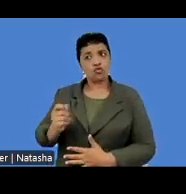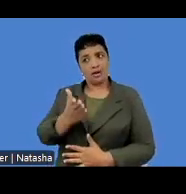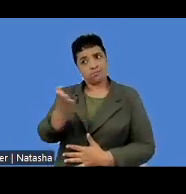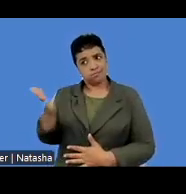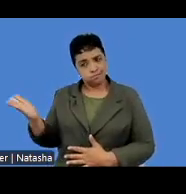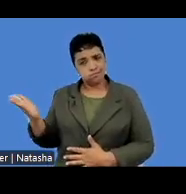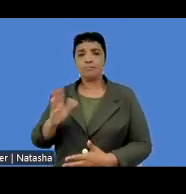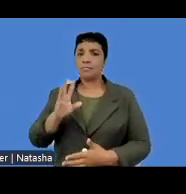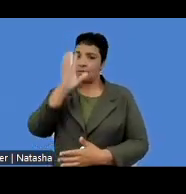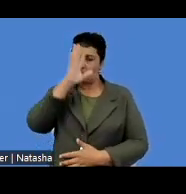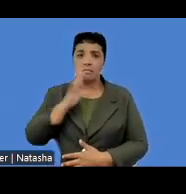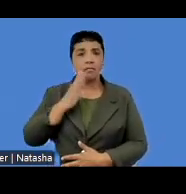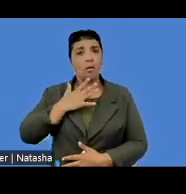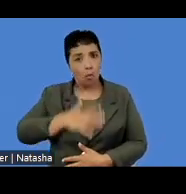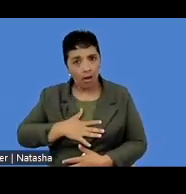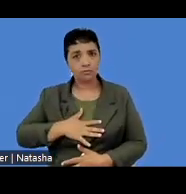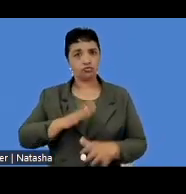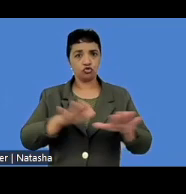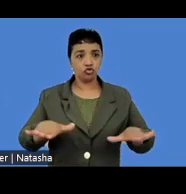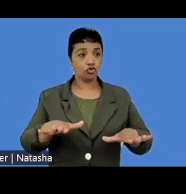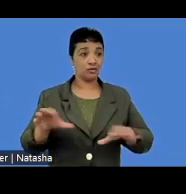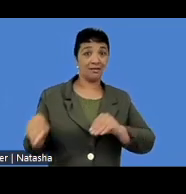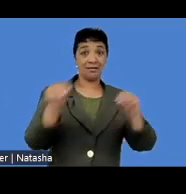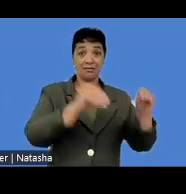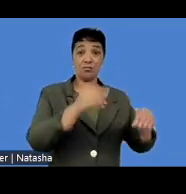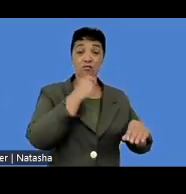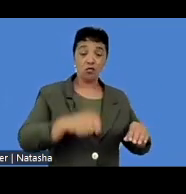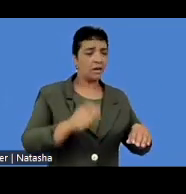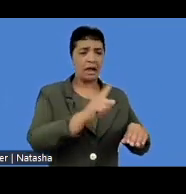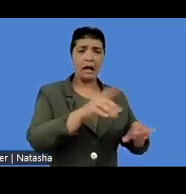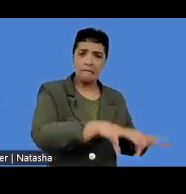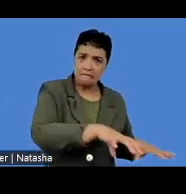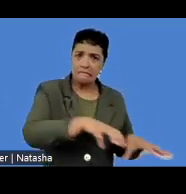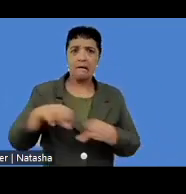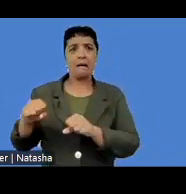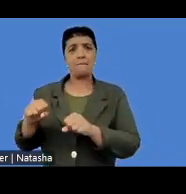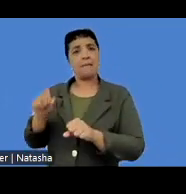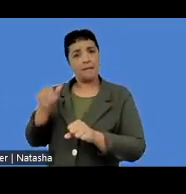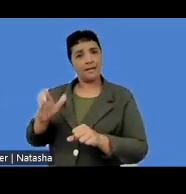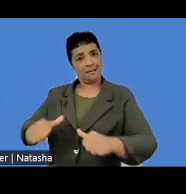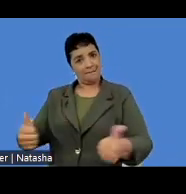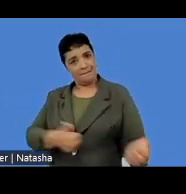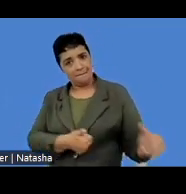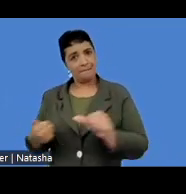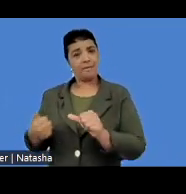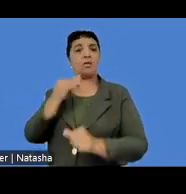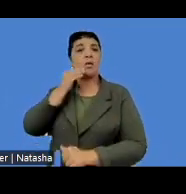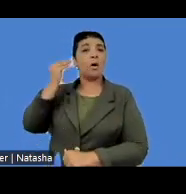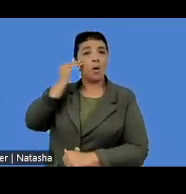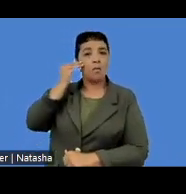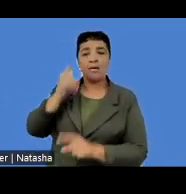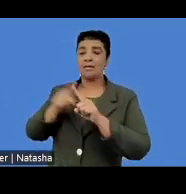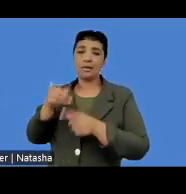are ready to go to Russia and to bring these children back to Ukraine. But unfortunately, because of artificial